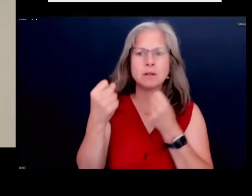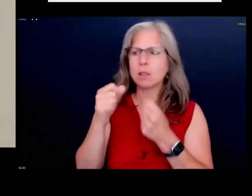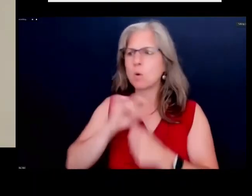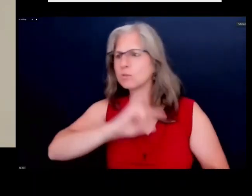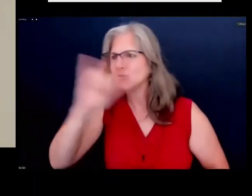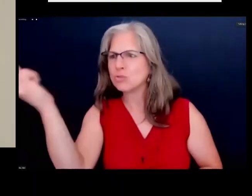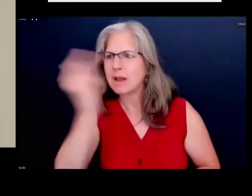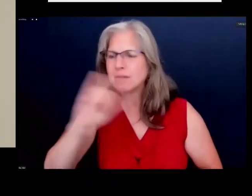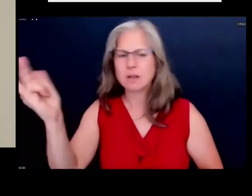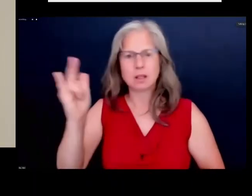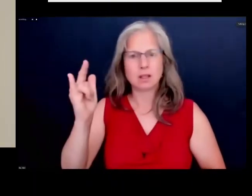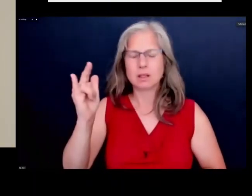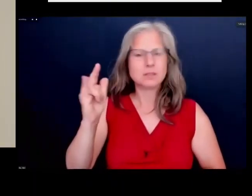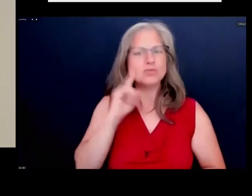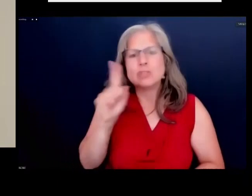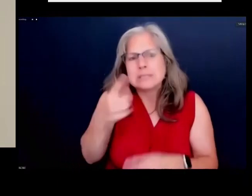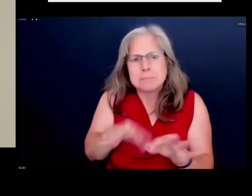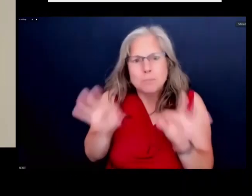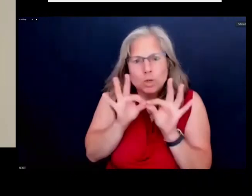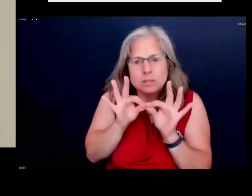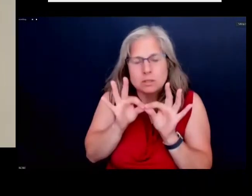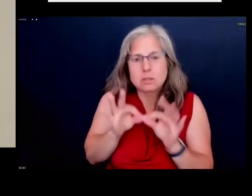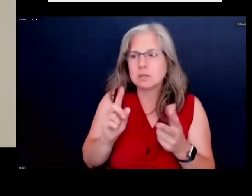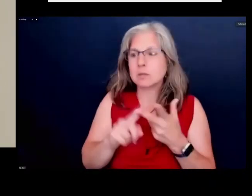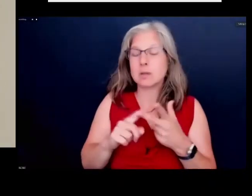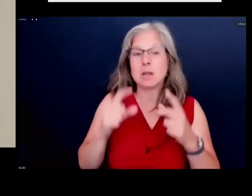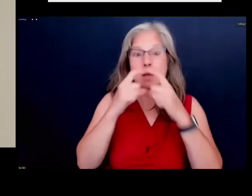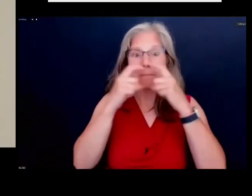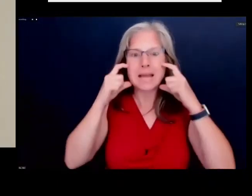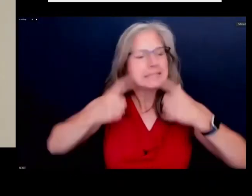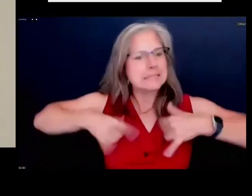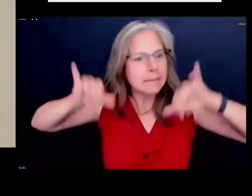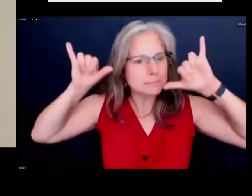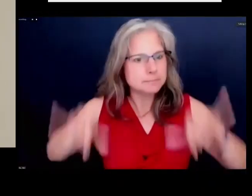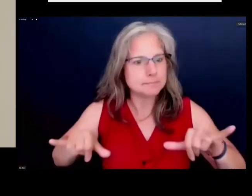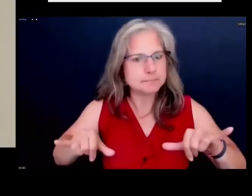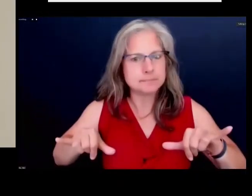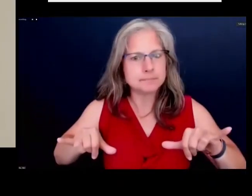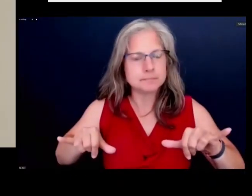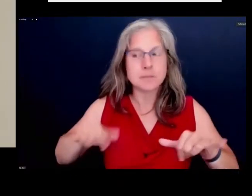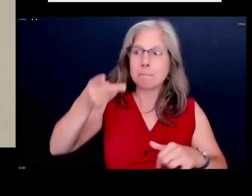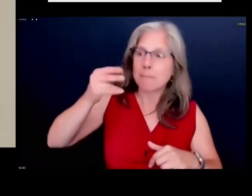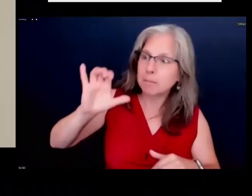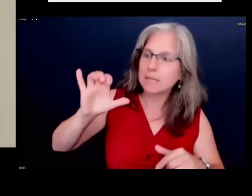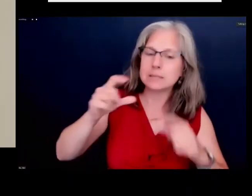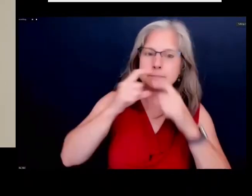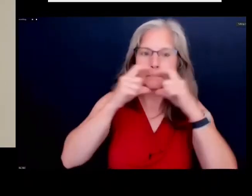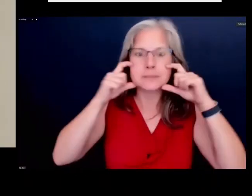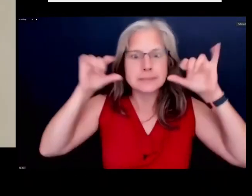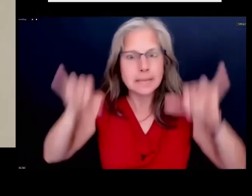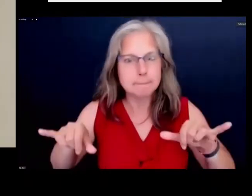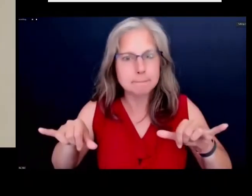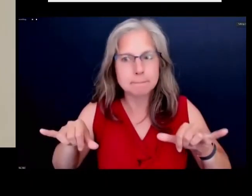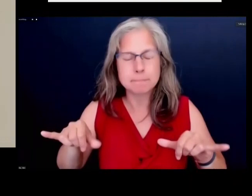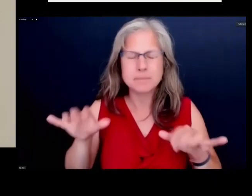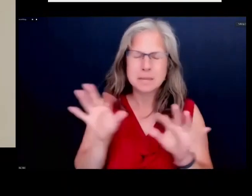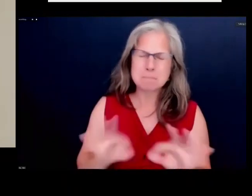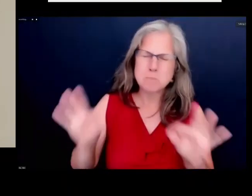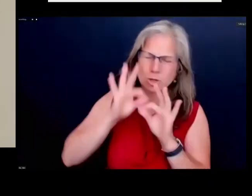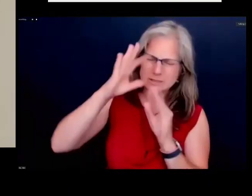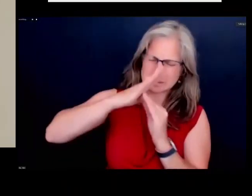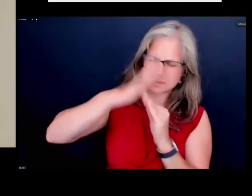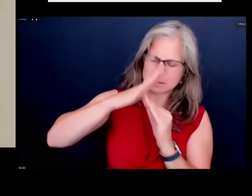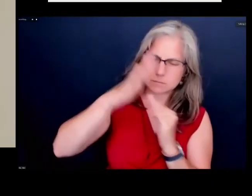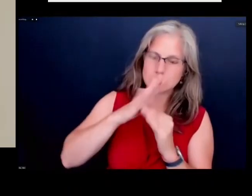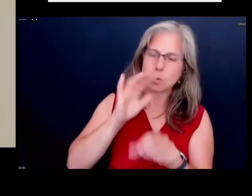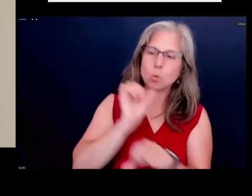trips. We need to all wear masks in public indoor settings. And most importantly,